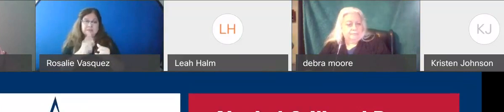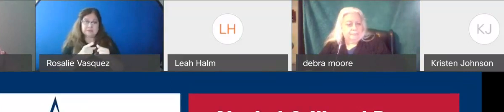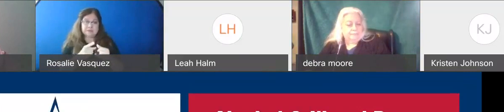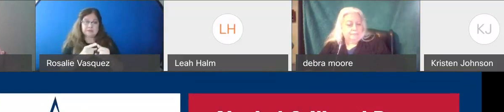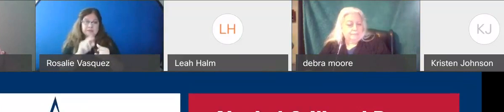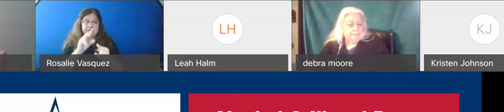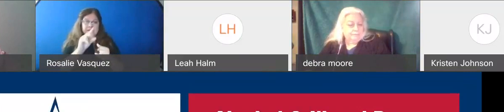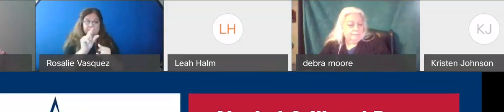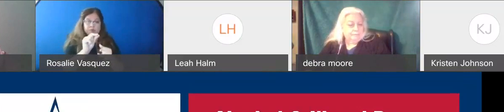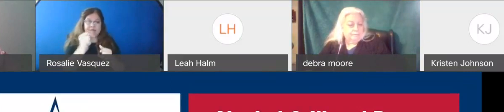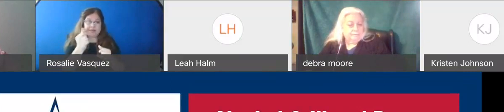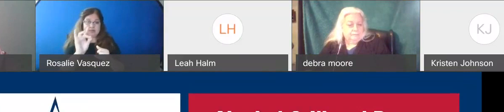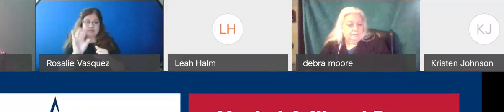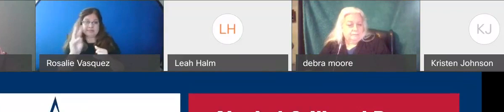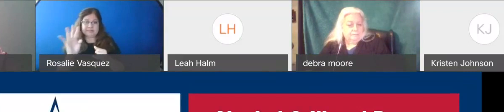2018,